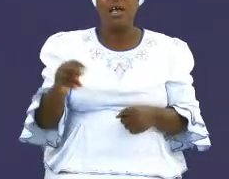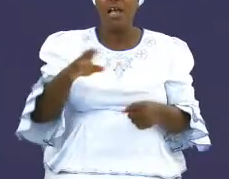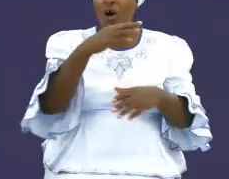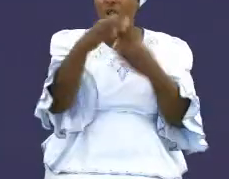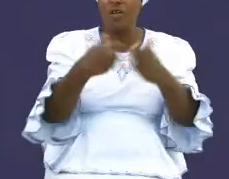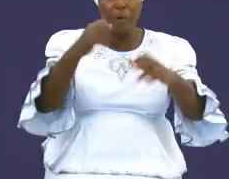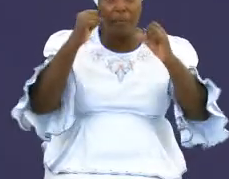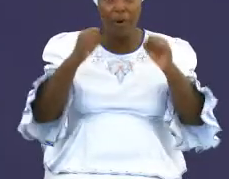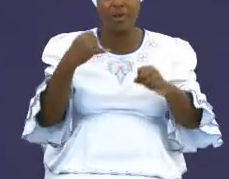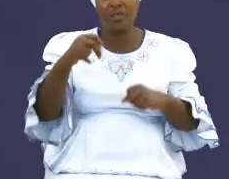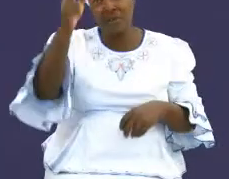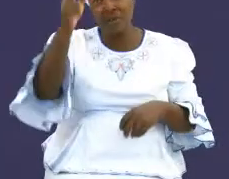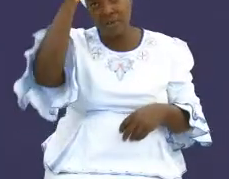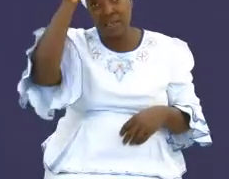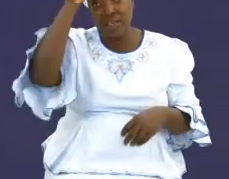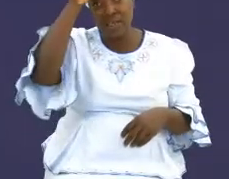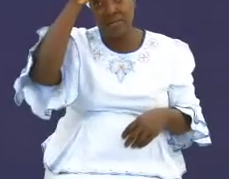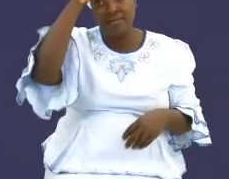Satan,